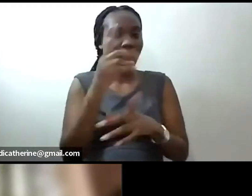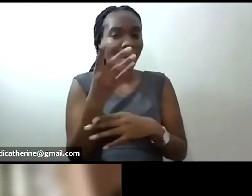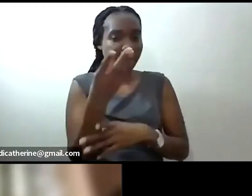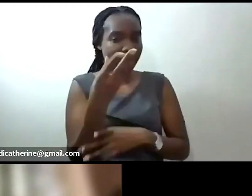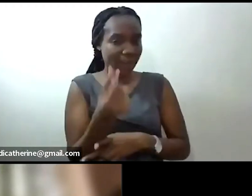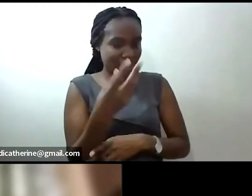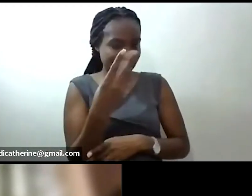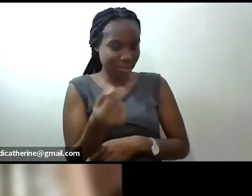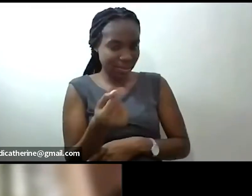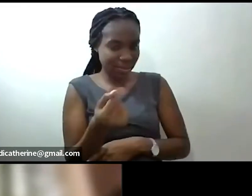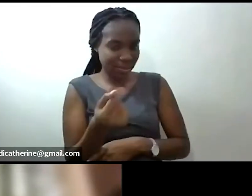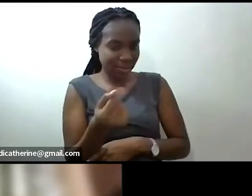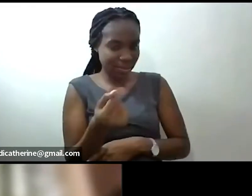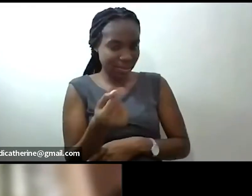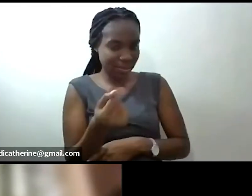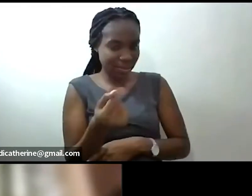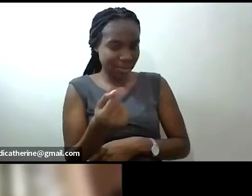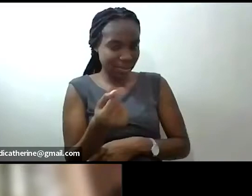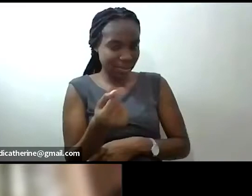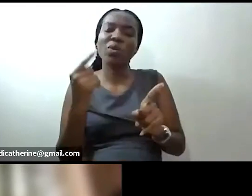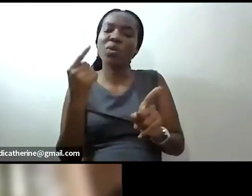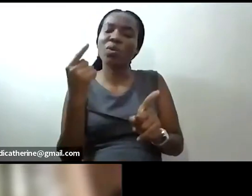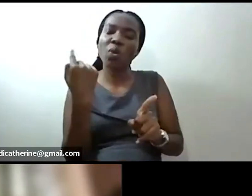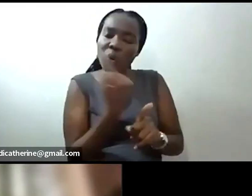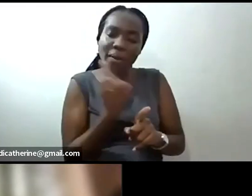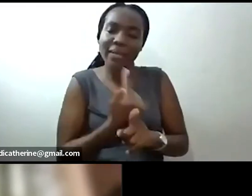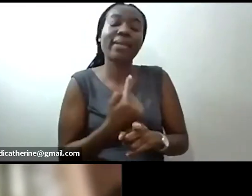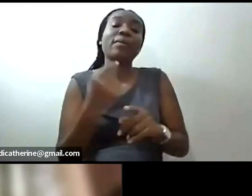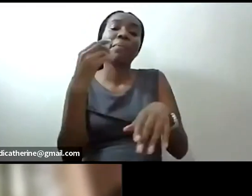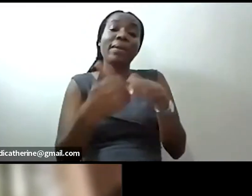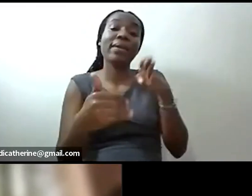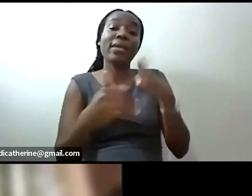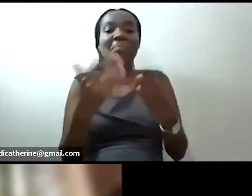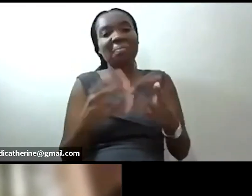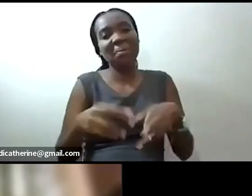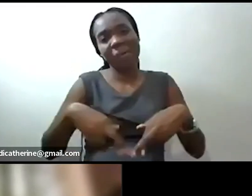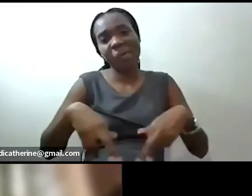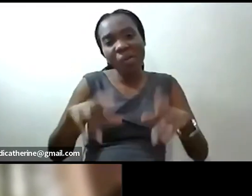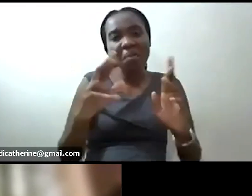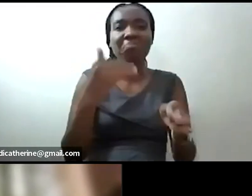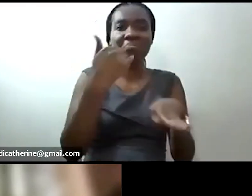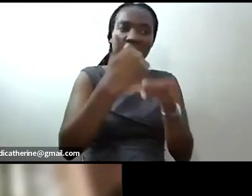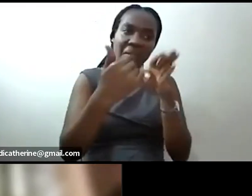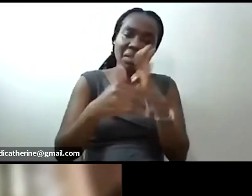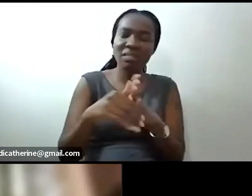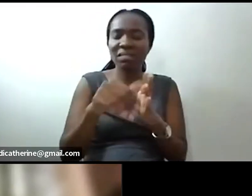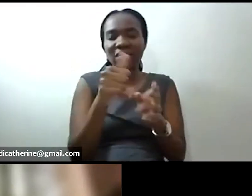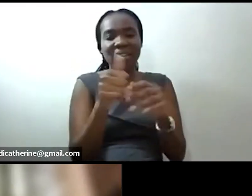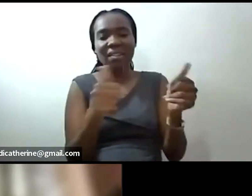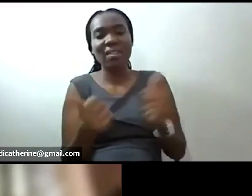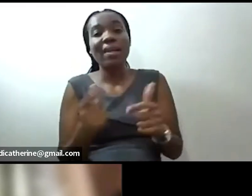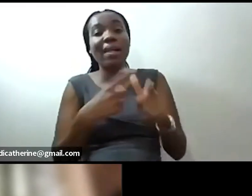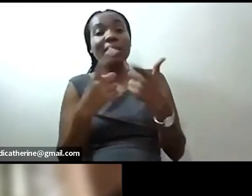infrastructures, roads, and the like. Corporate bonds are used for various uses by the